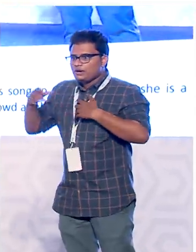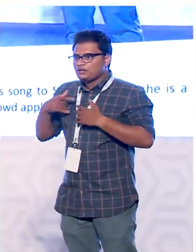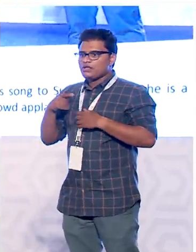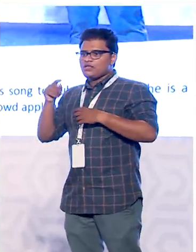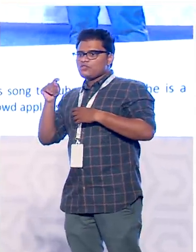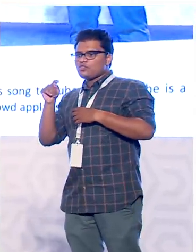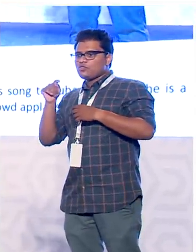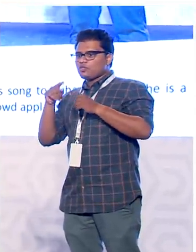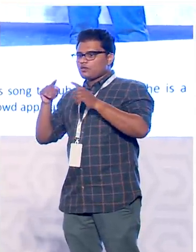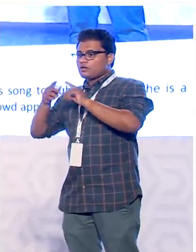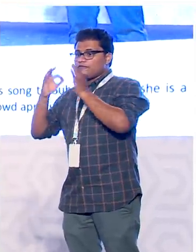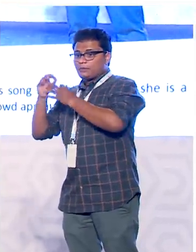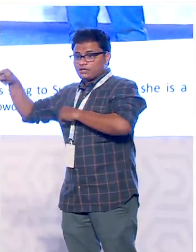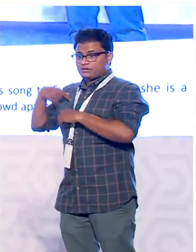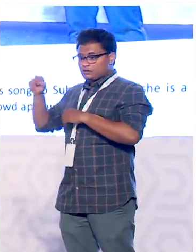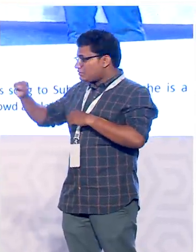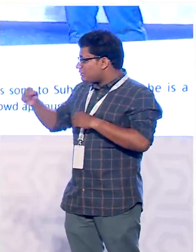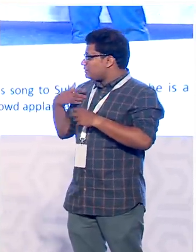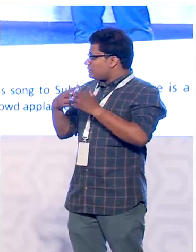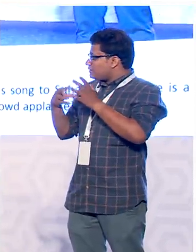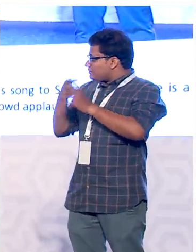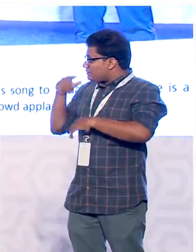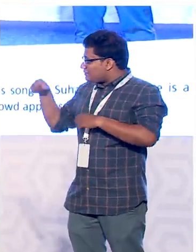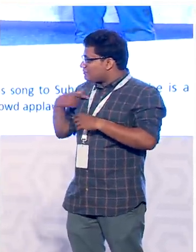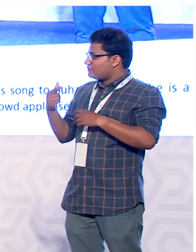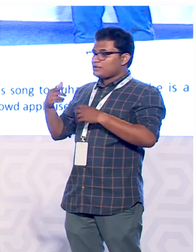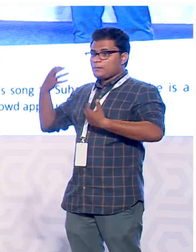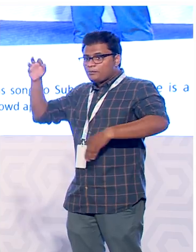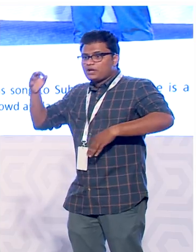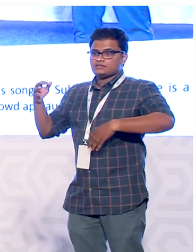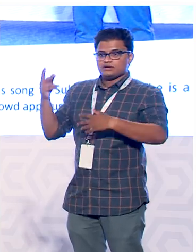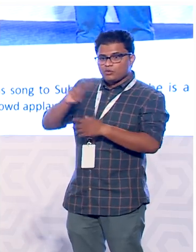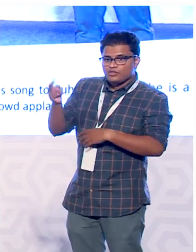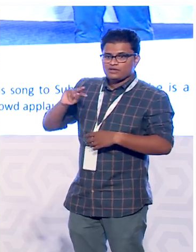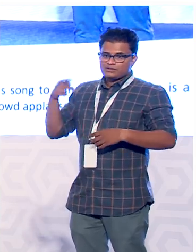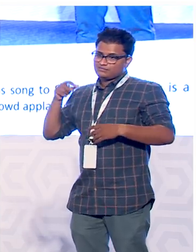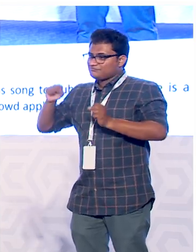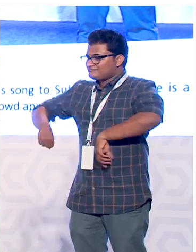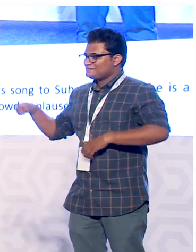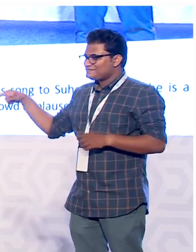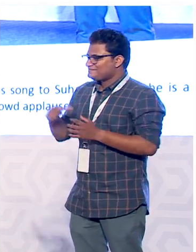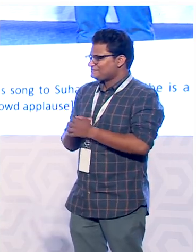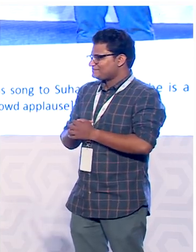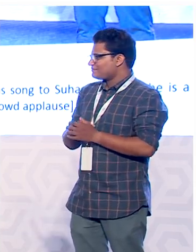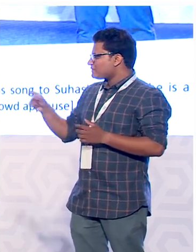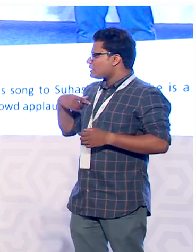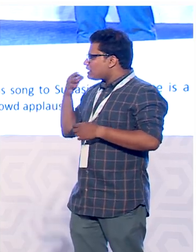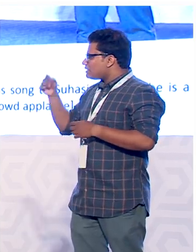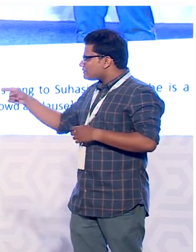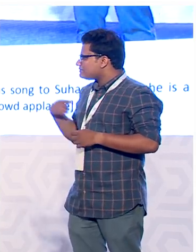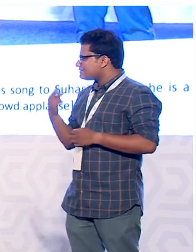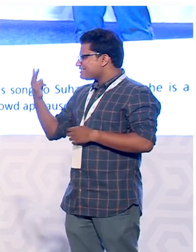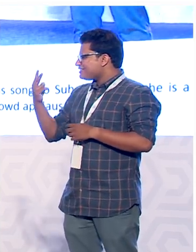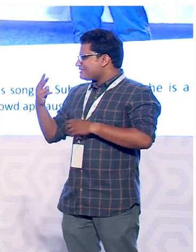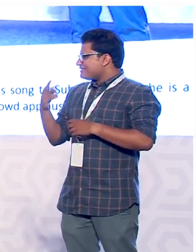Brahmin family to learn music, Veena and Bharatanatyam. So can I request you to please sing two lines